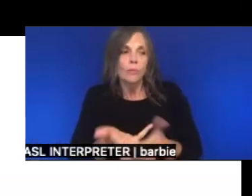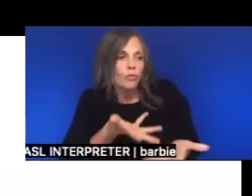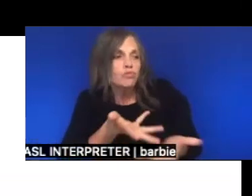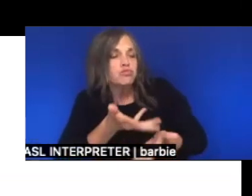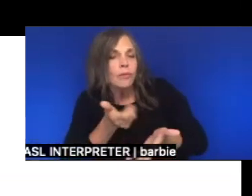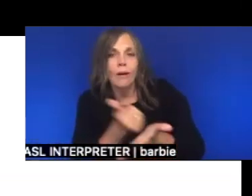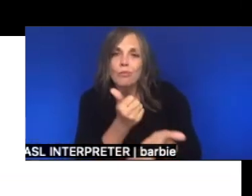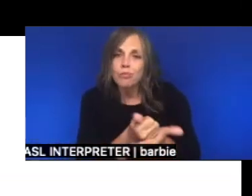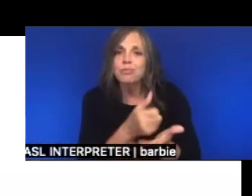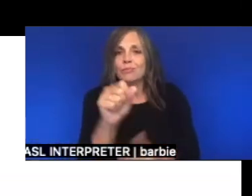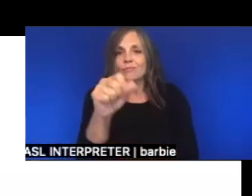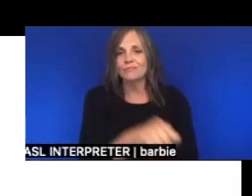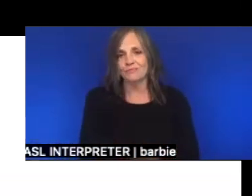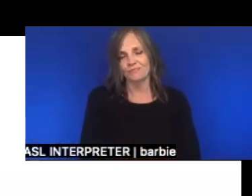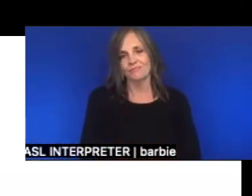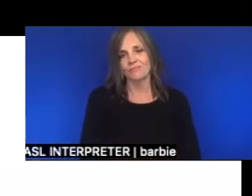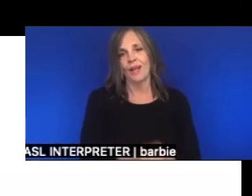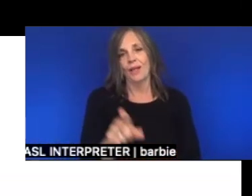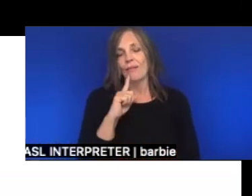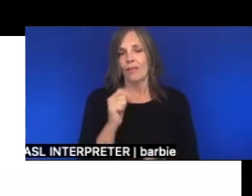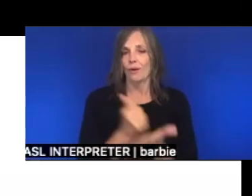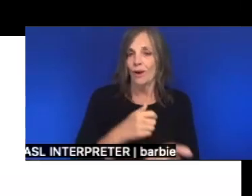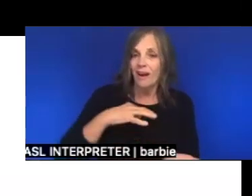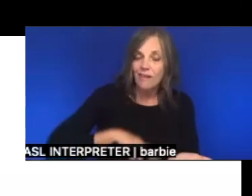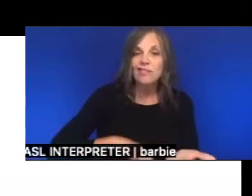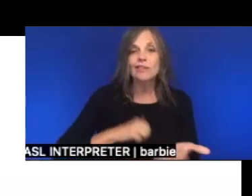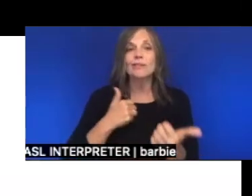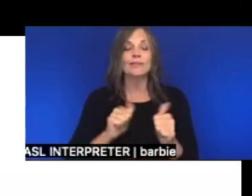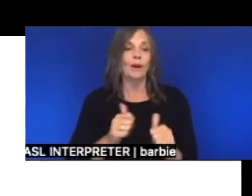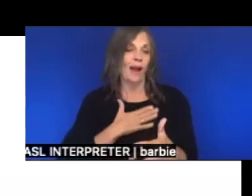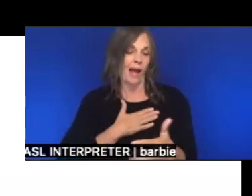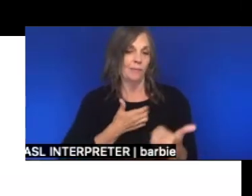that I could sign some words or